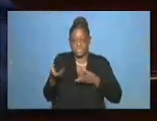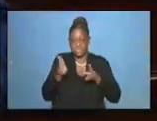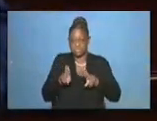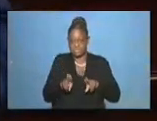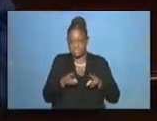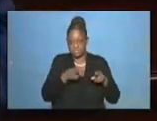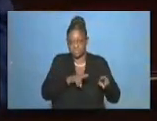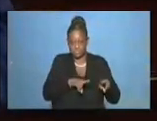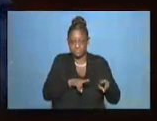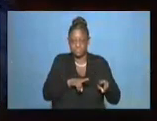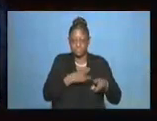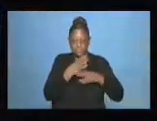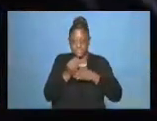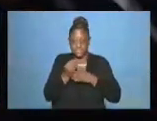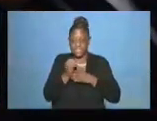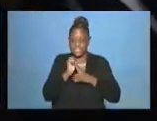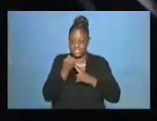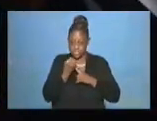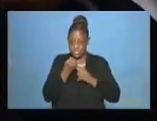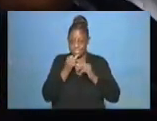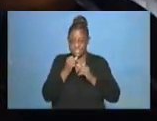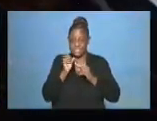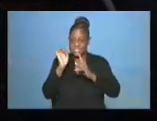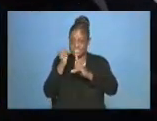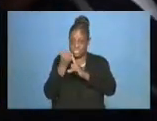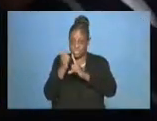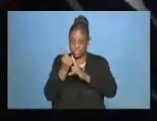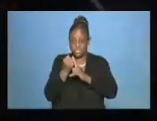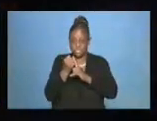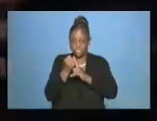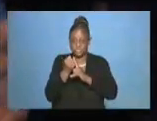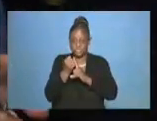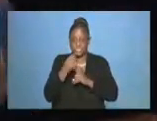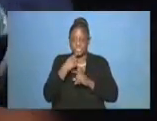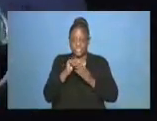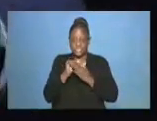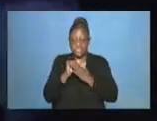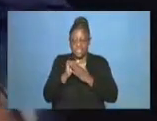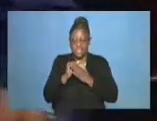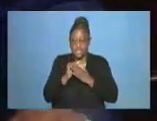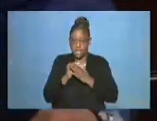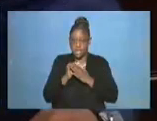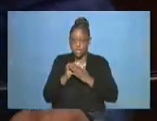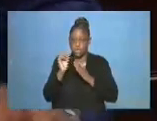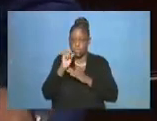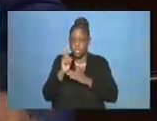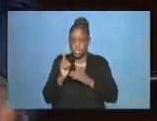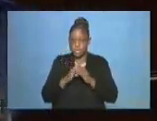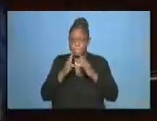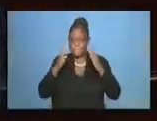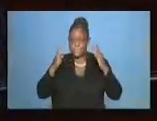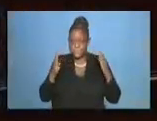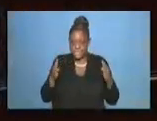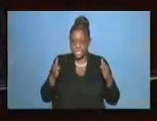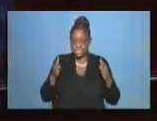context of such a serious situation as a meltdown of a massive company that is registered here in